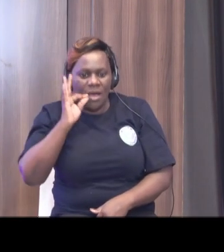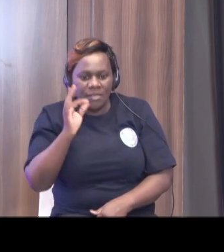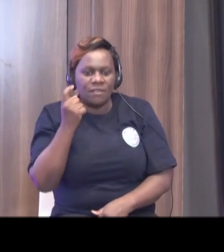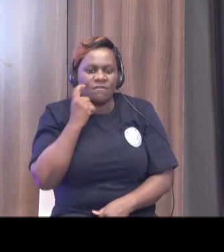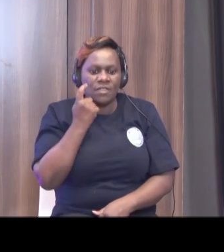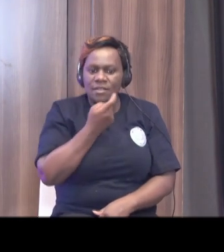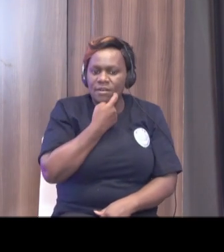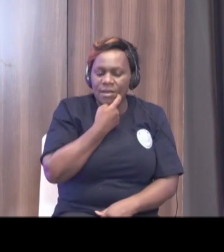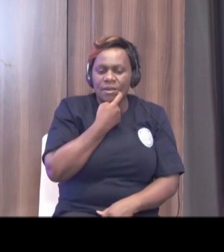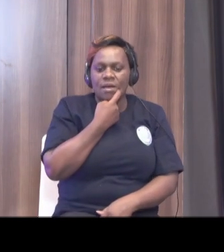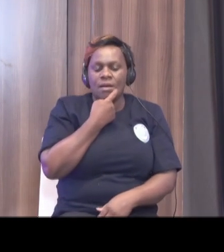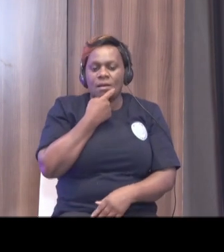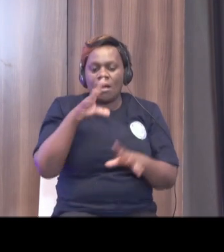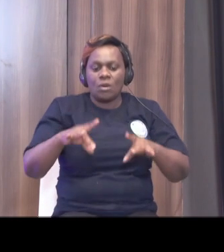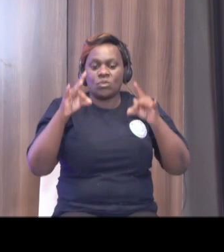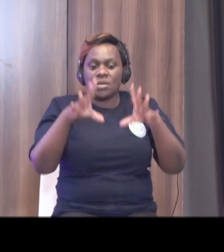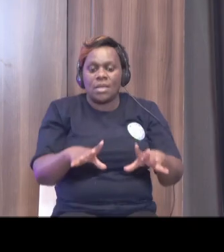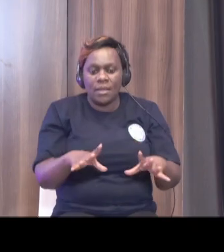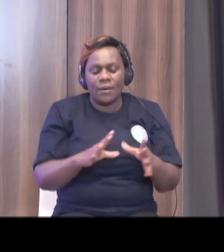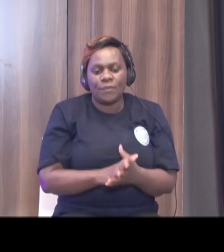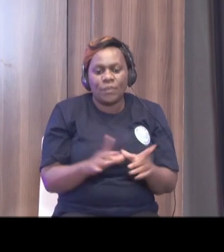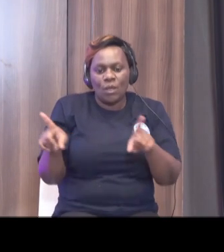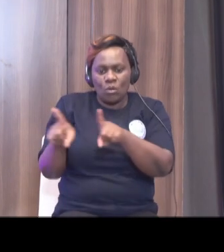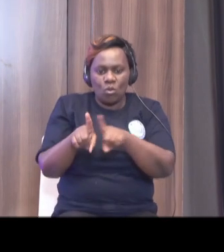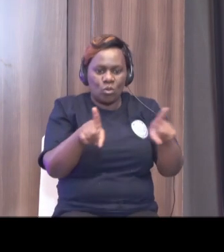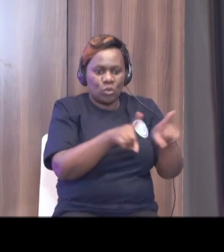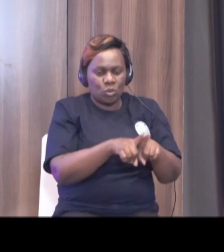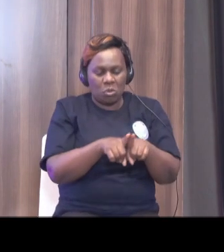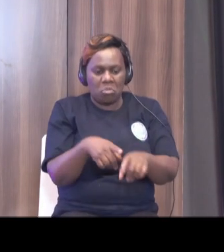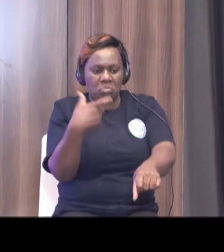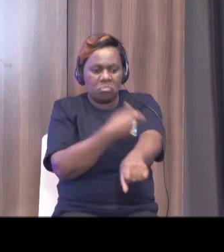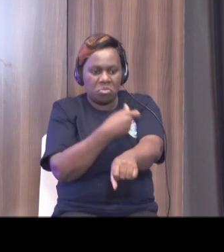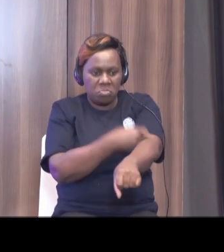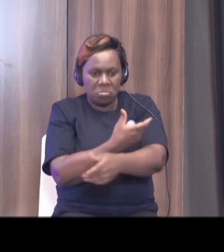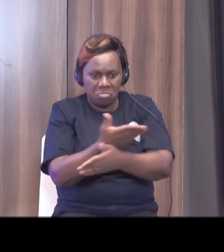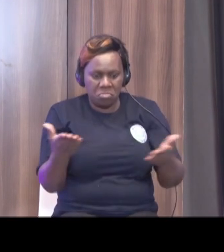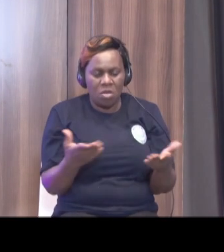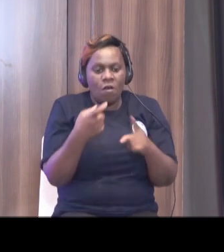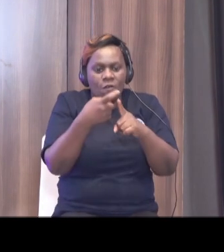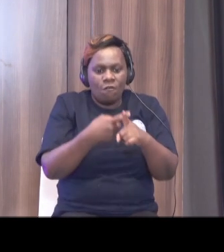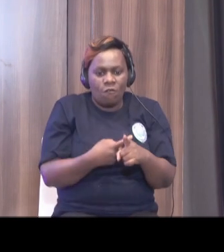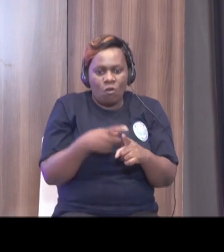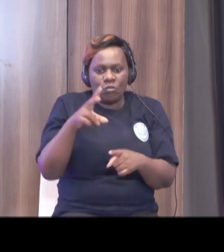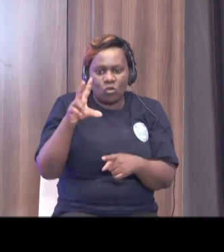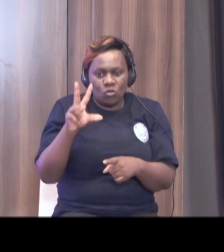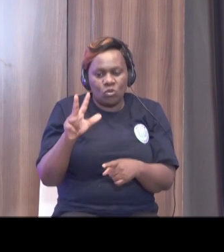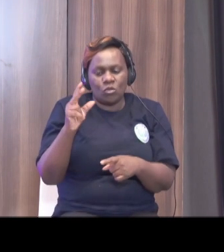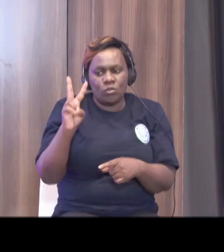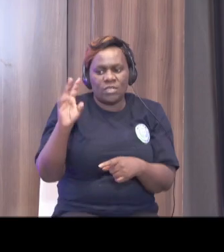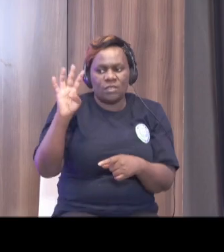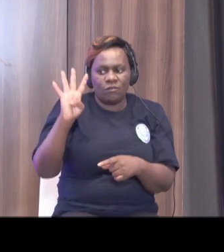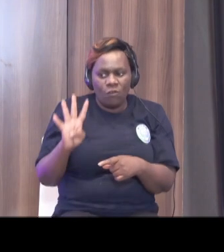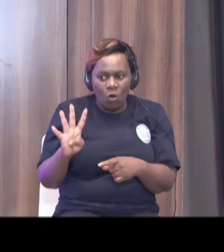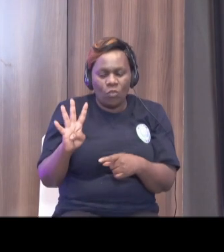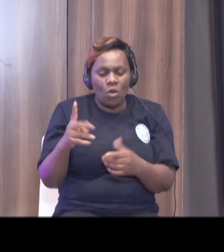Finland, Australia, and also in RSV vaccination windows, starting from the 24th week of gestational